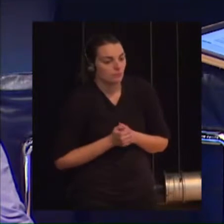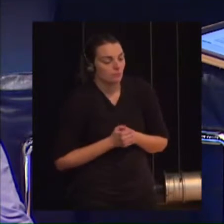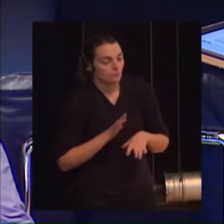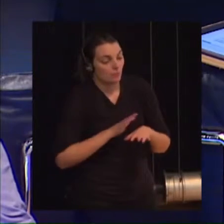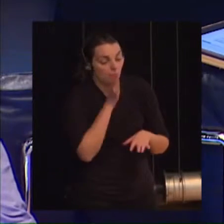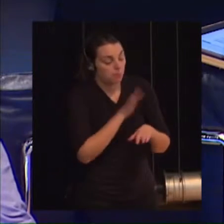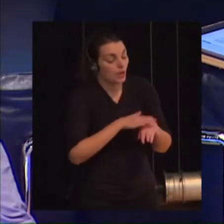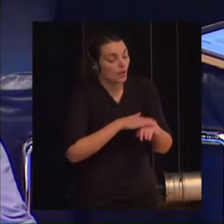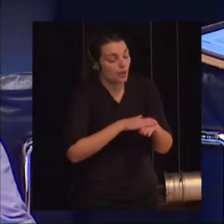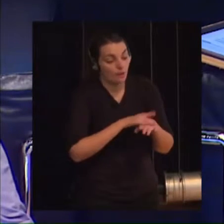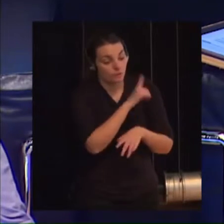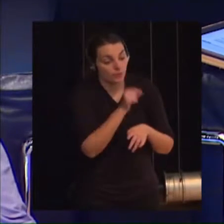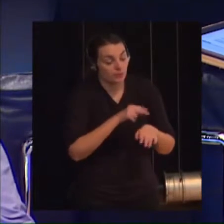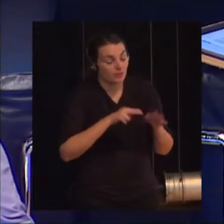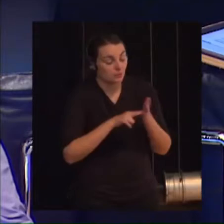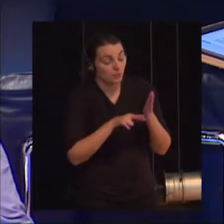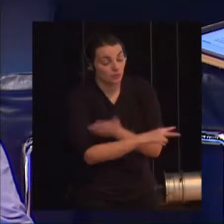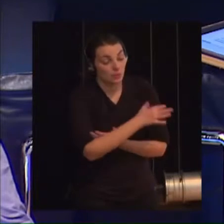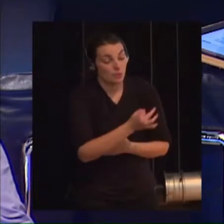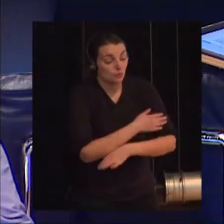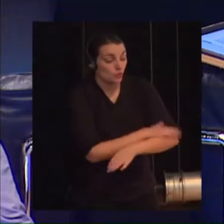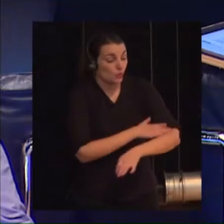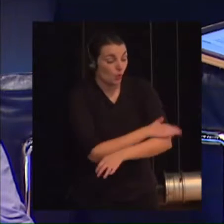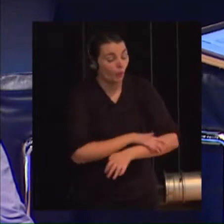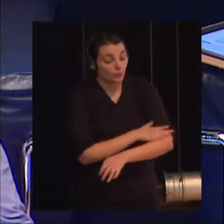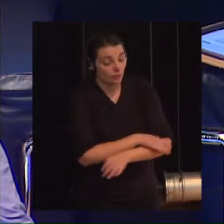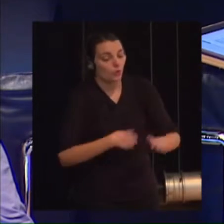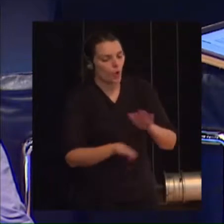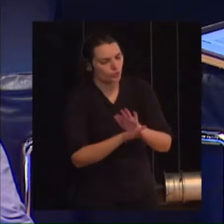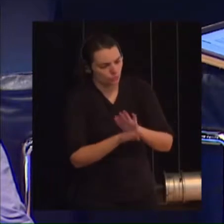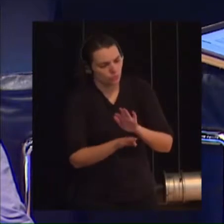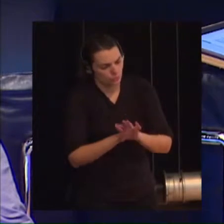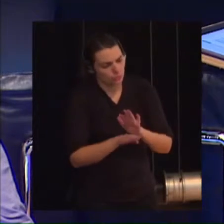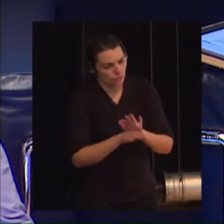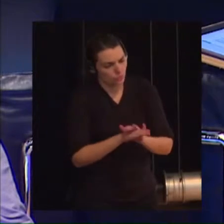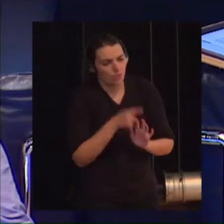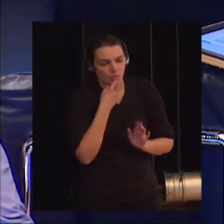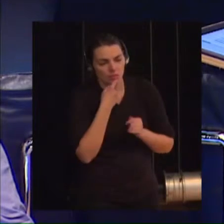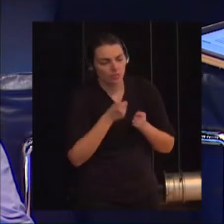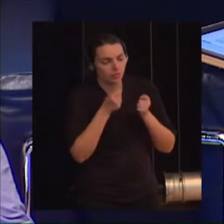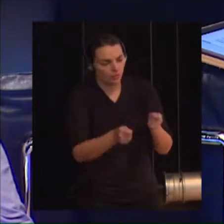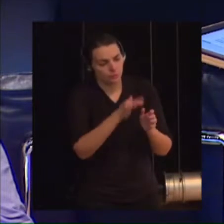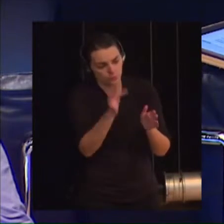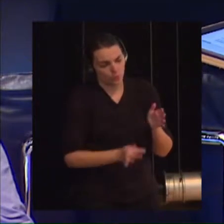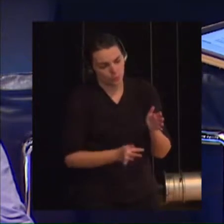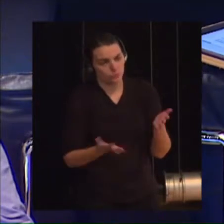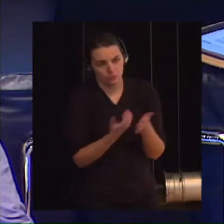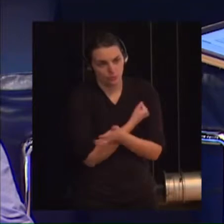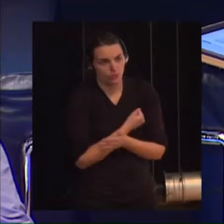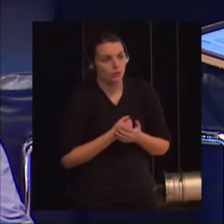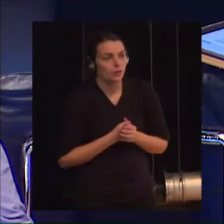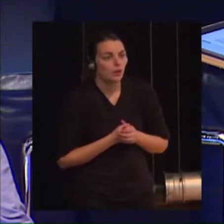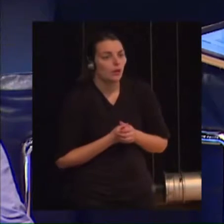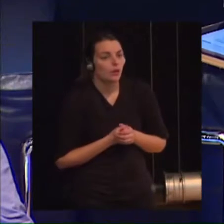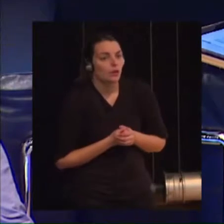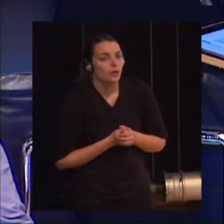the instruments where the storytelling sort of engages audiences on these issues. So it's minuscule. It's so tiny that it's quite